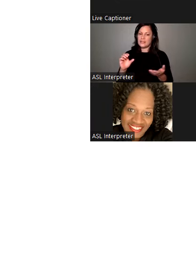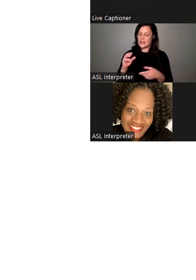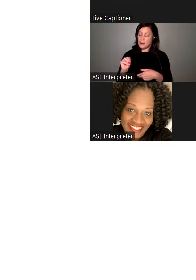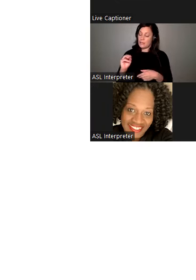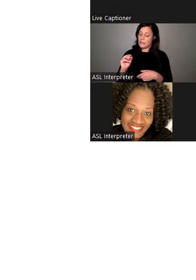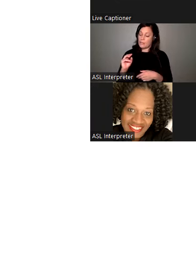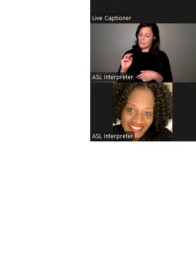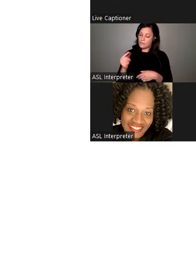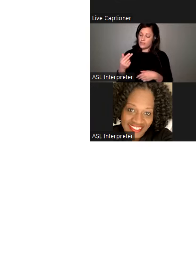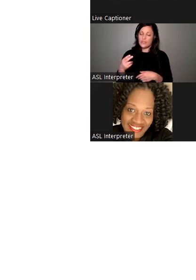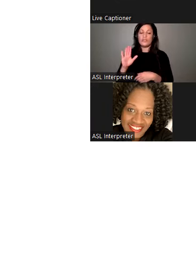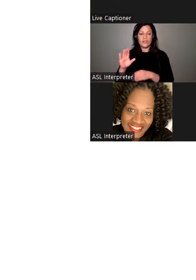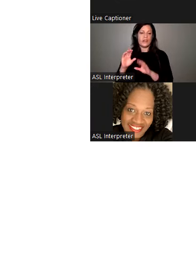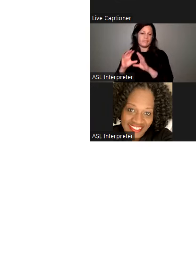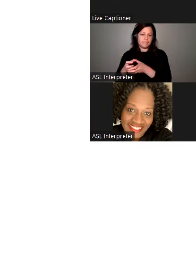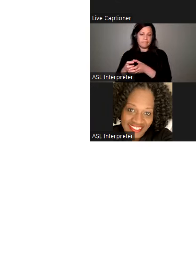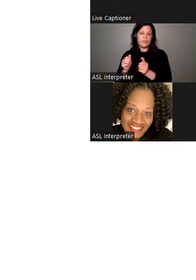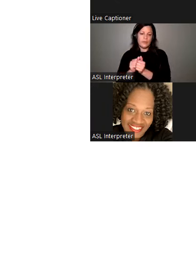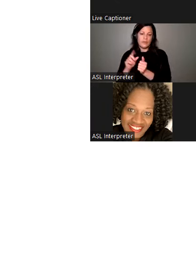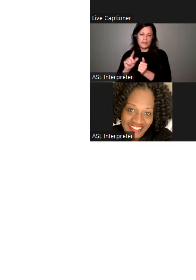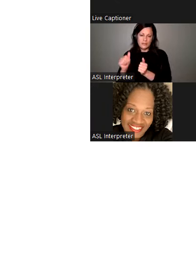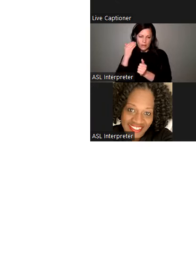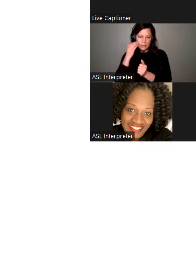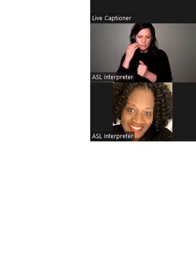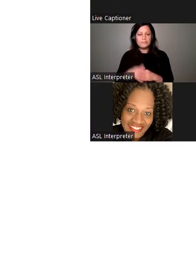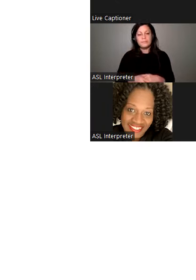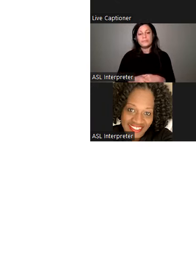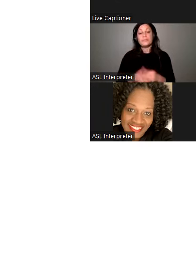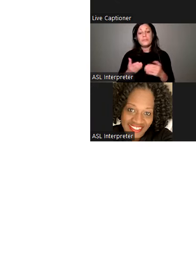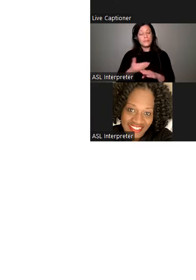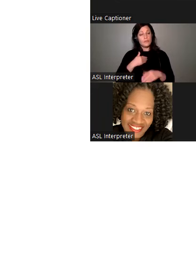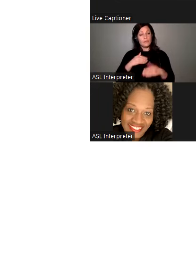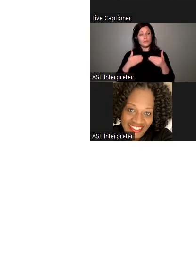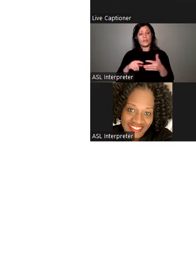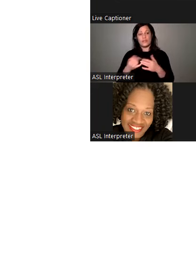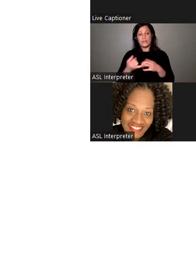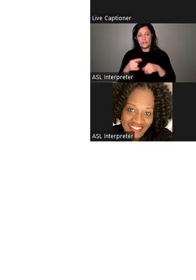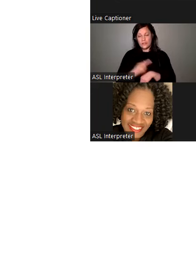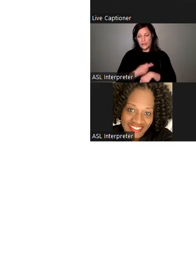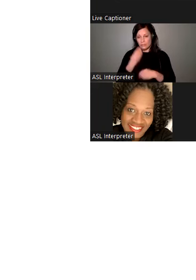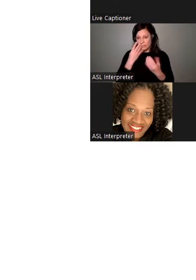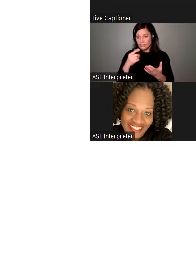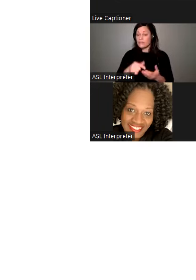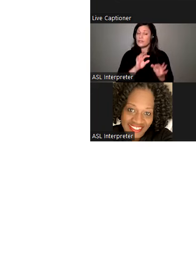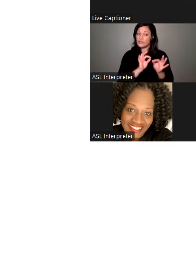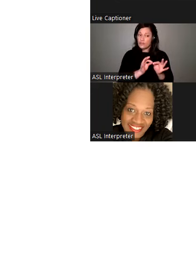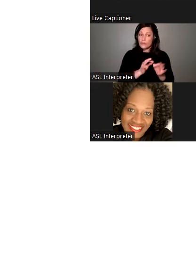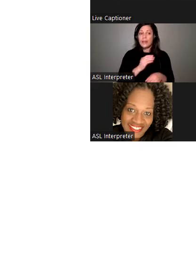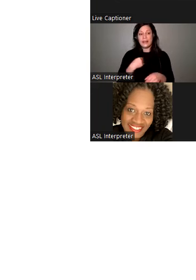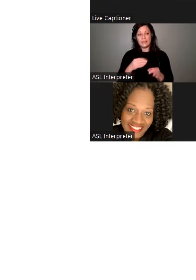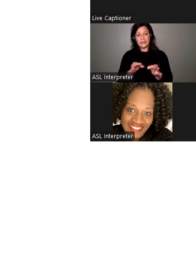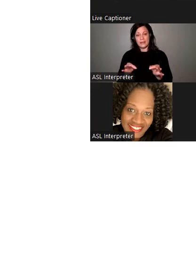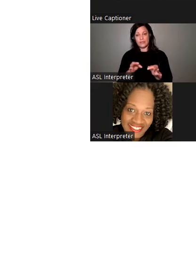Please note that ASL interpretation and live captioning are provided for today's session. This session is being recorded for